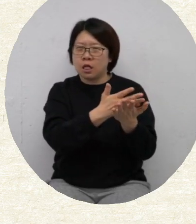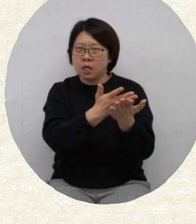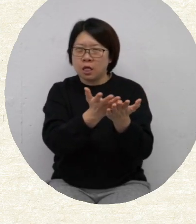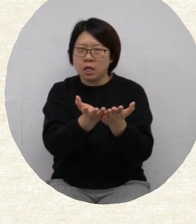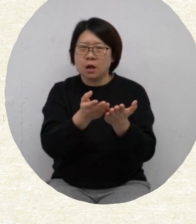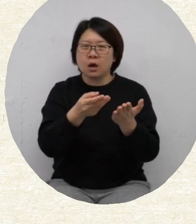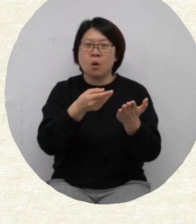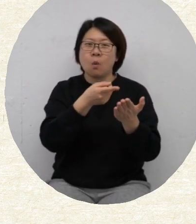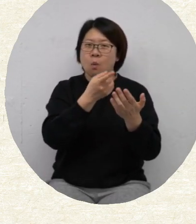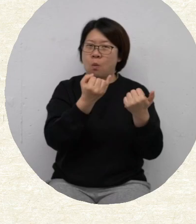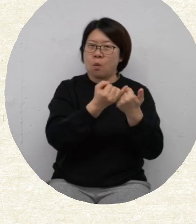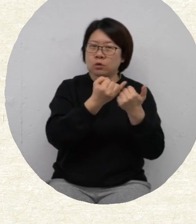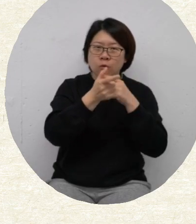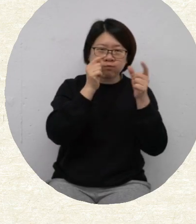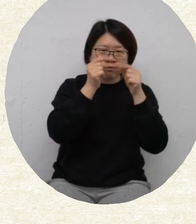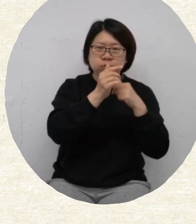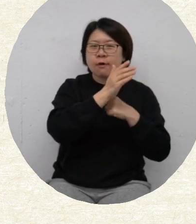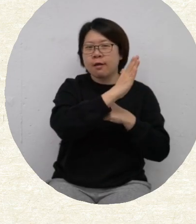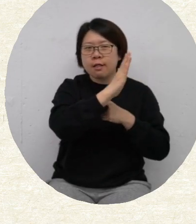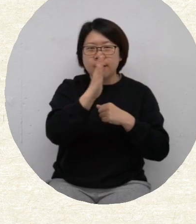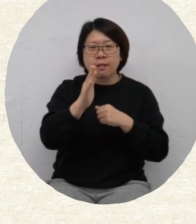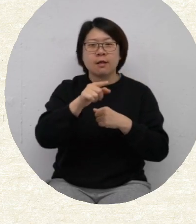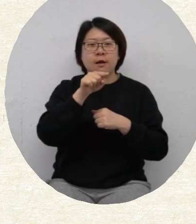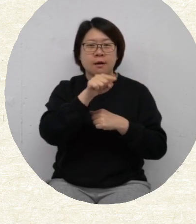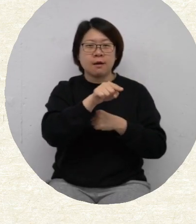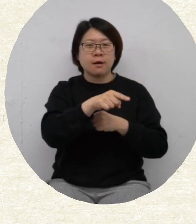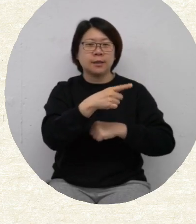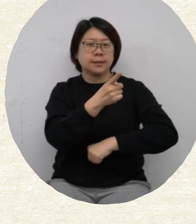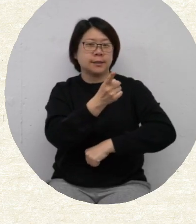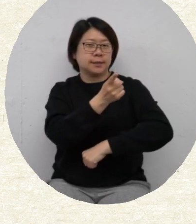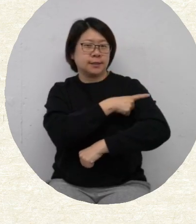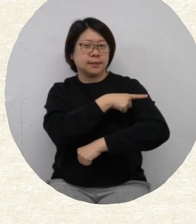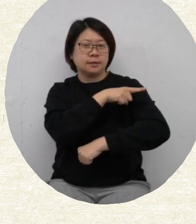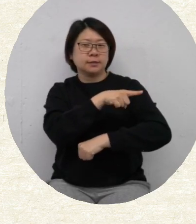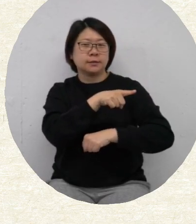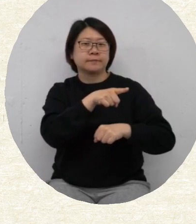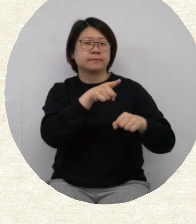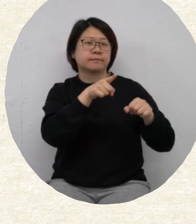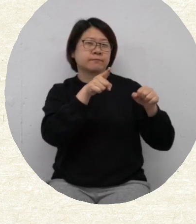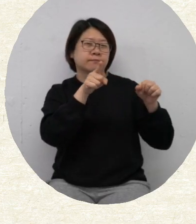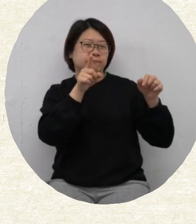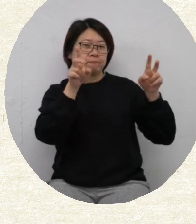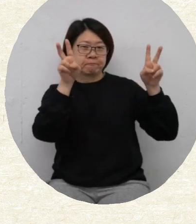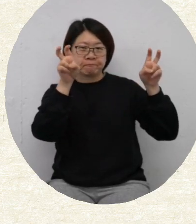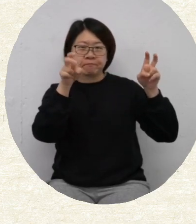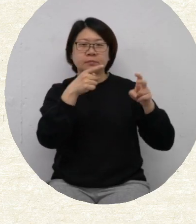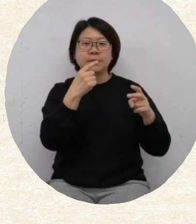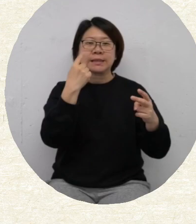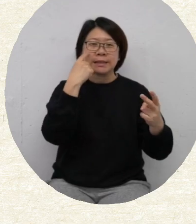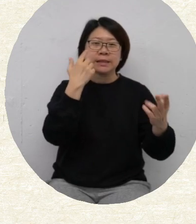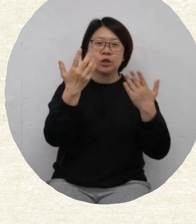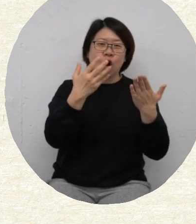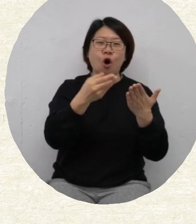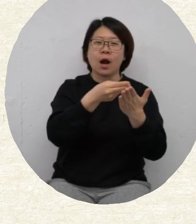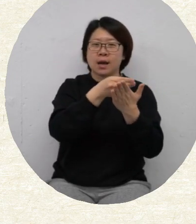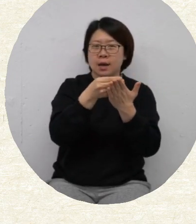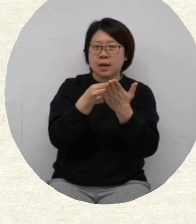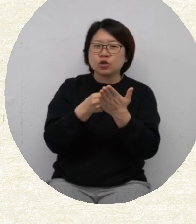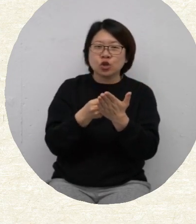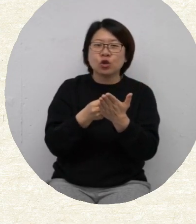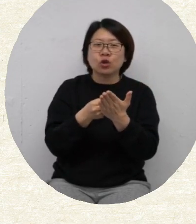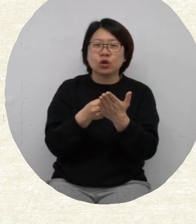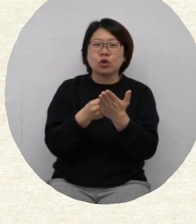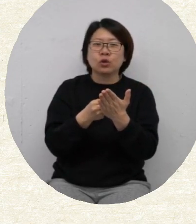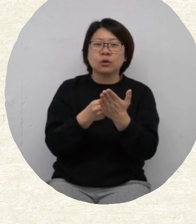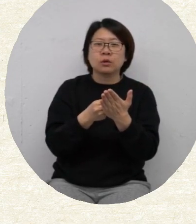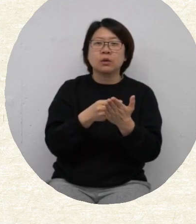quite interdisciplinary. So students, their degree is BFA in visual art.